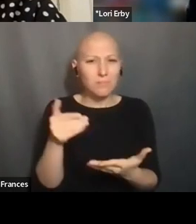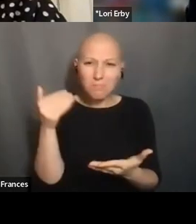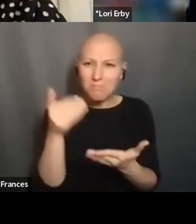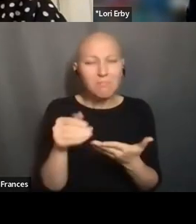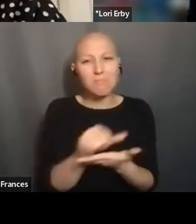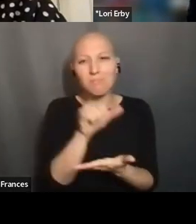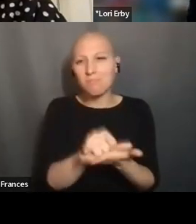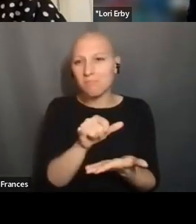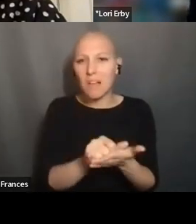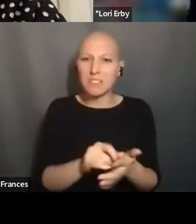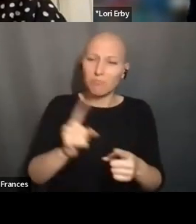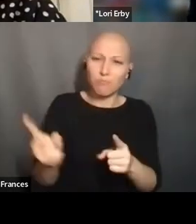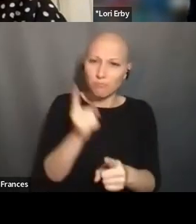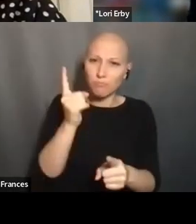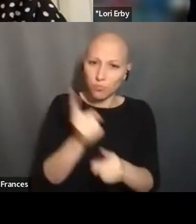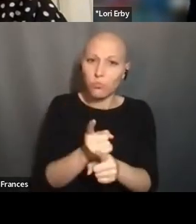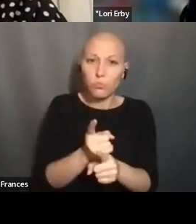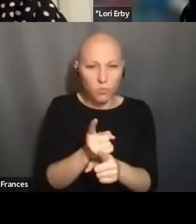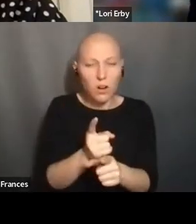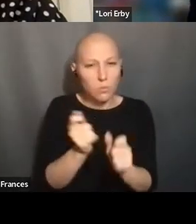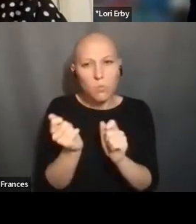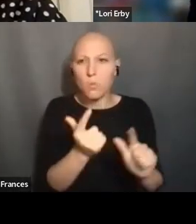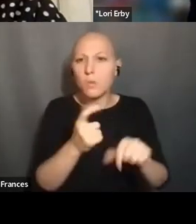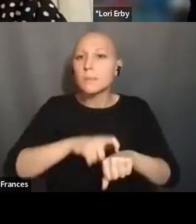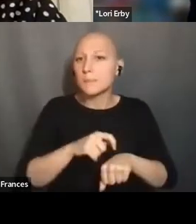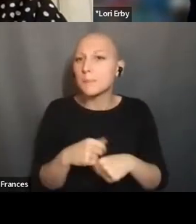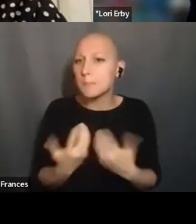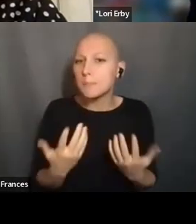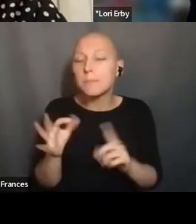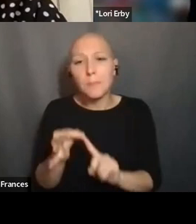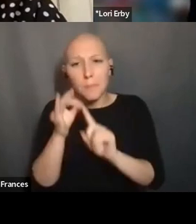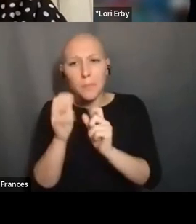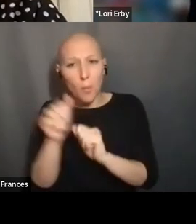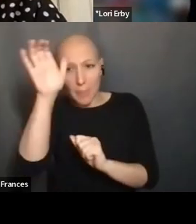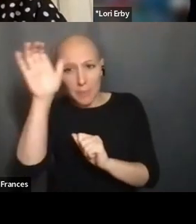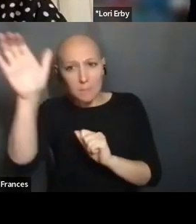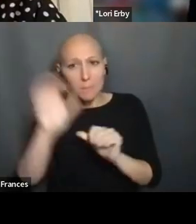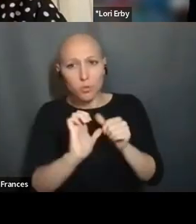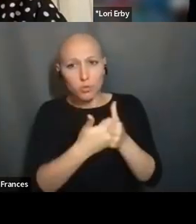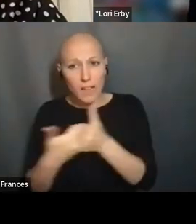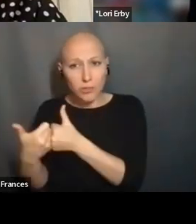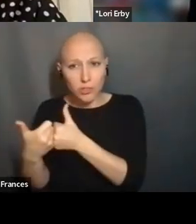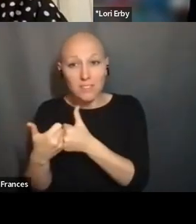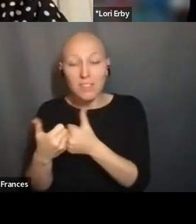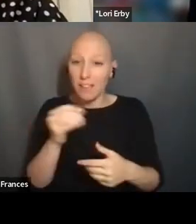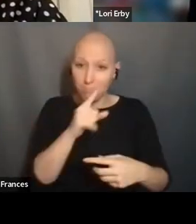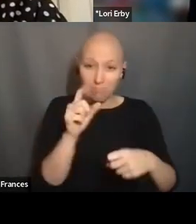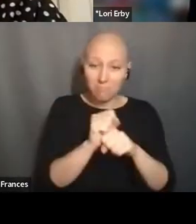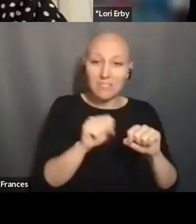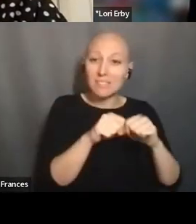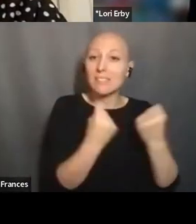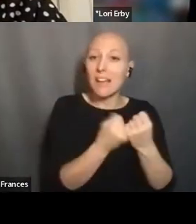do everything right in the context of conceptual challenges and societal challenges. So